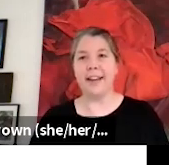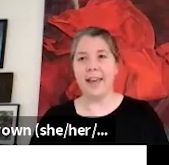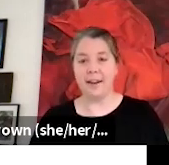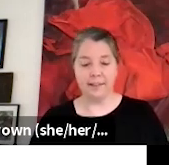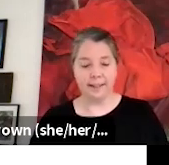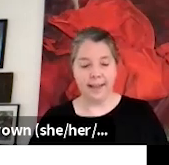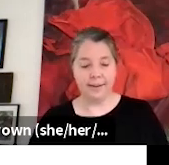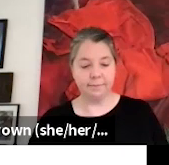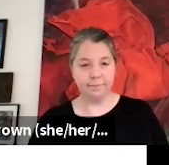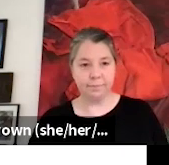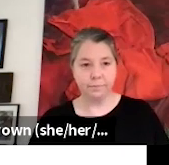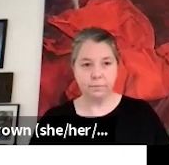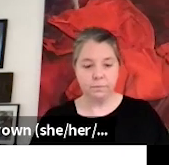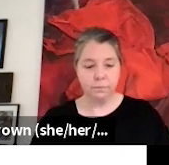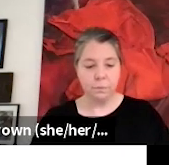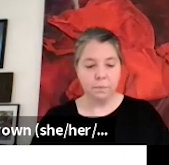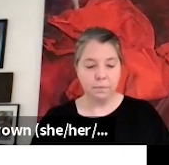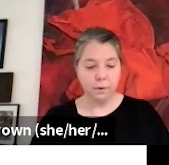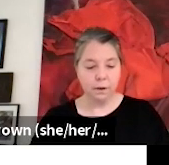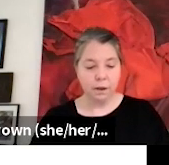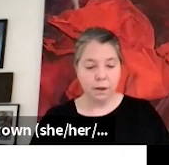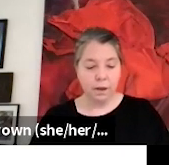other and the land.